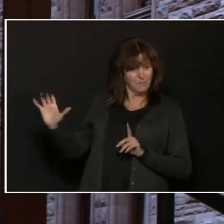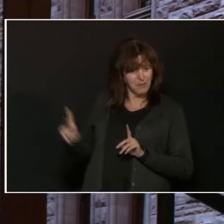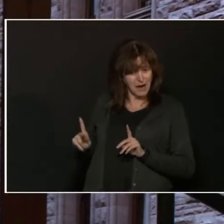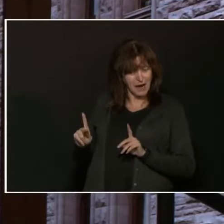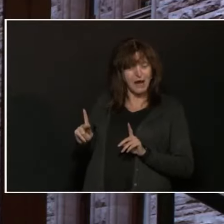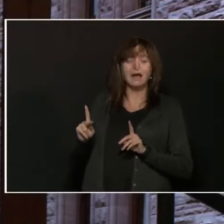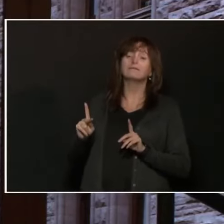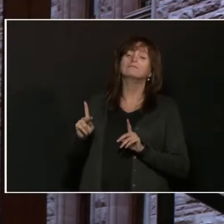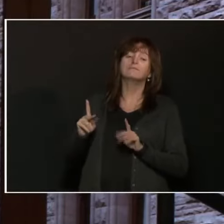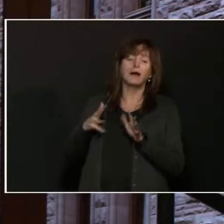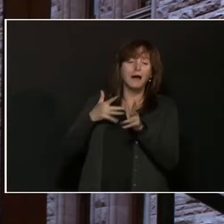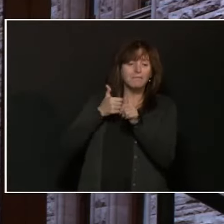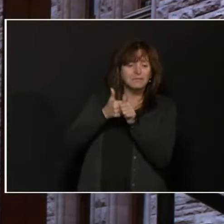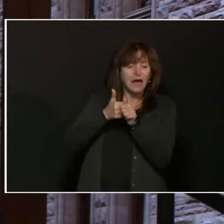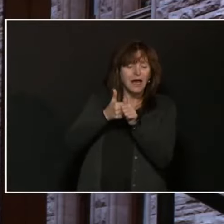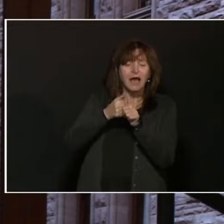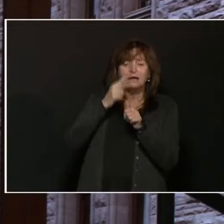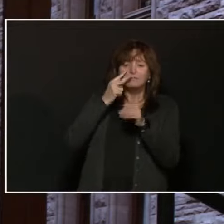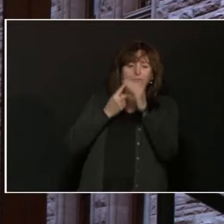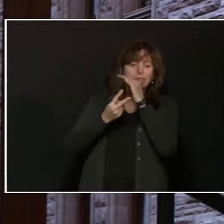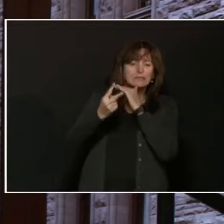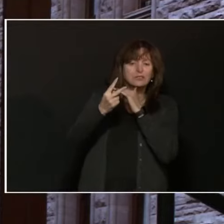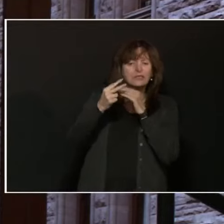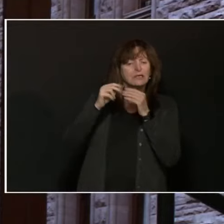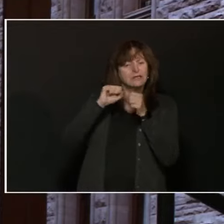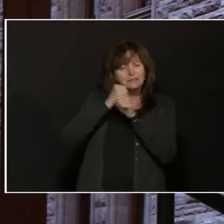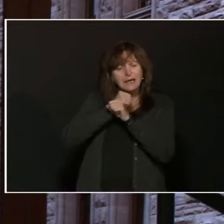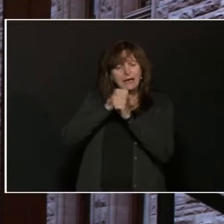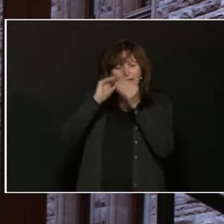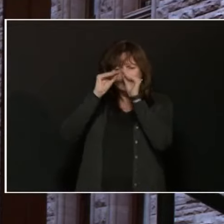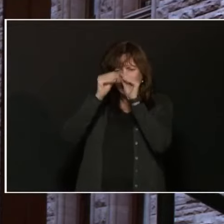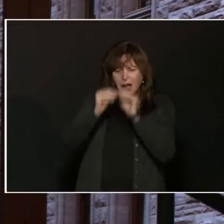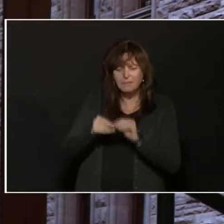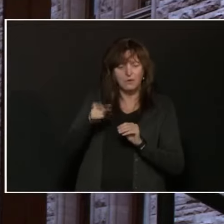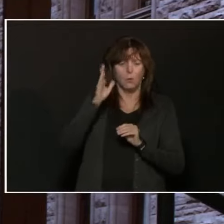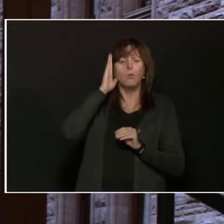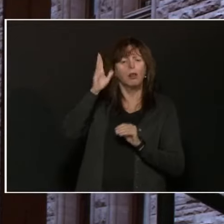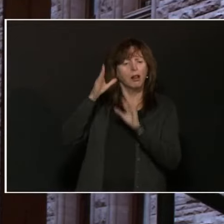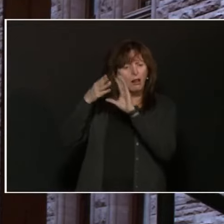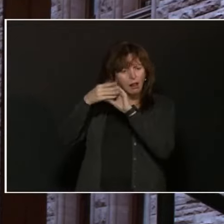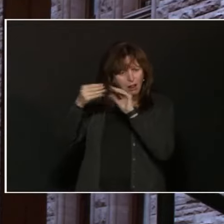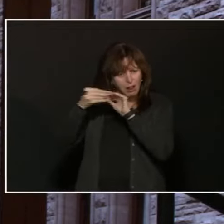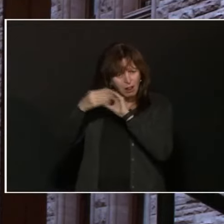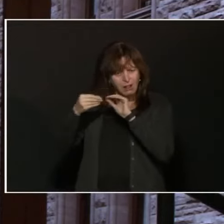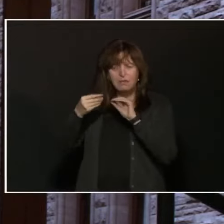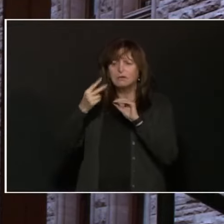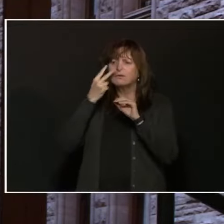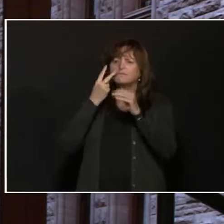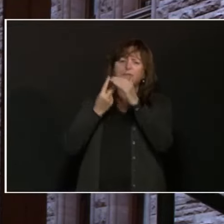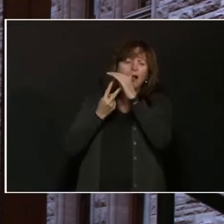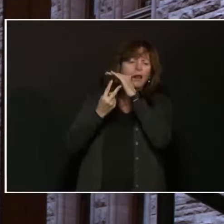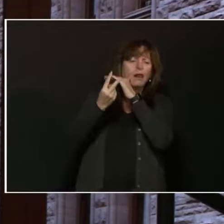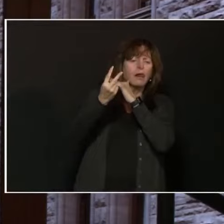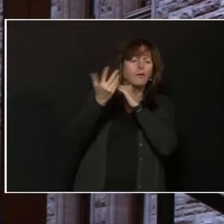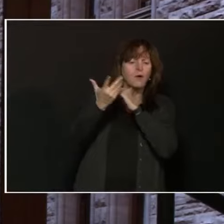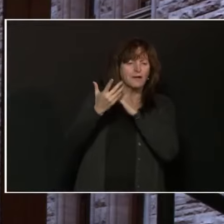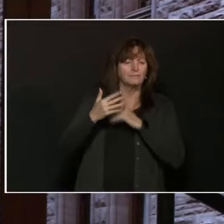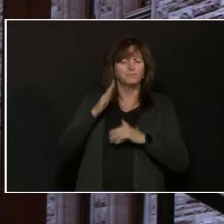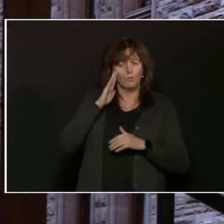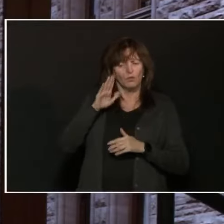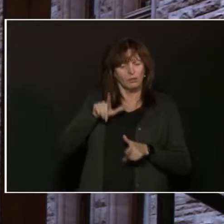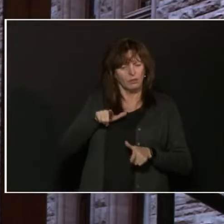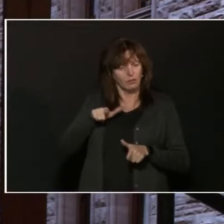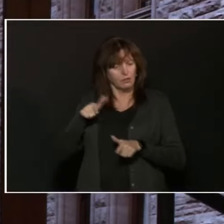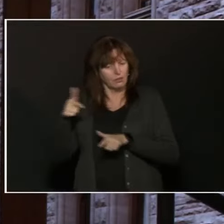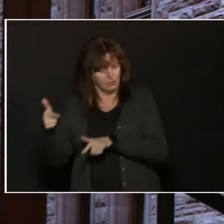we're doing and how we're progressing and some projections of where we are at and where we will be as we go ahead